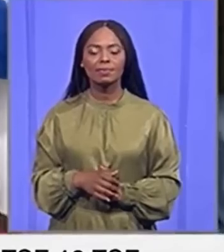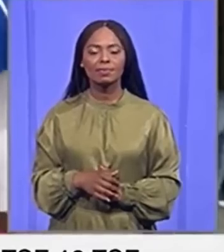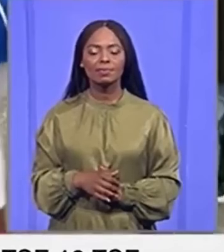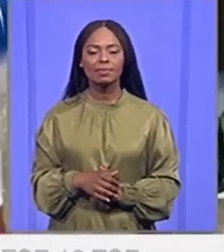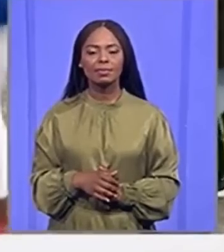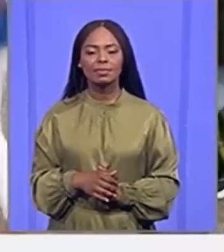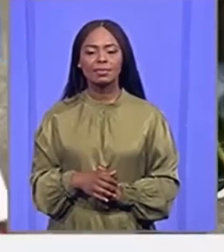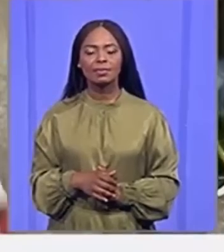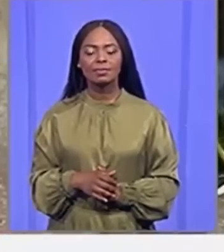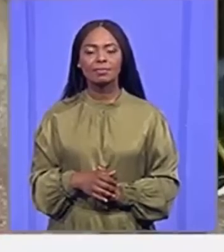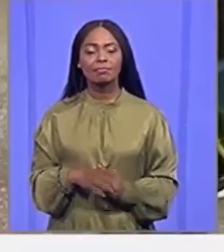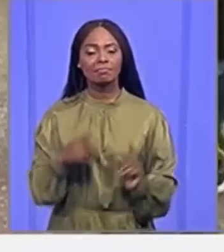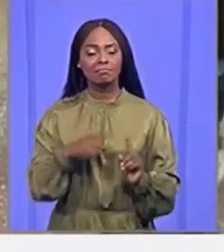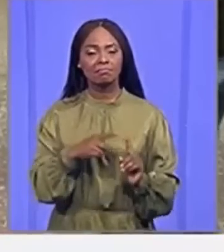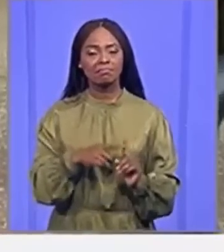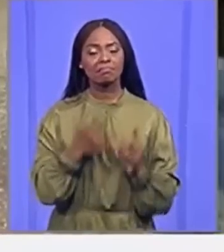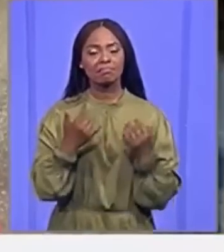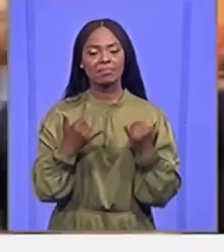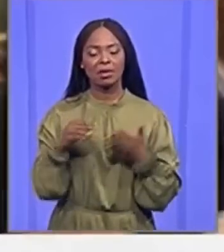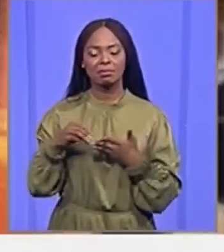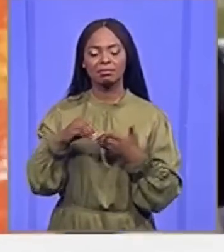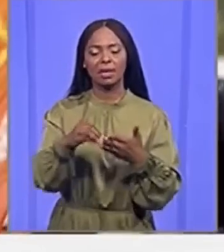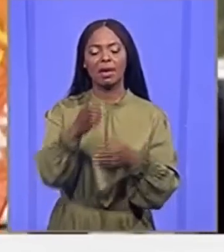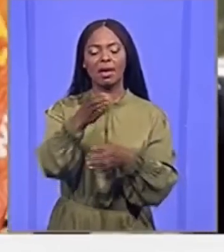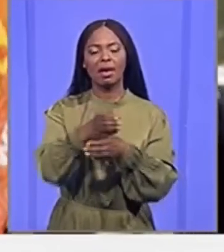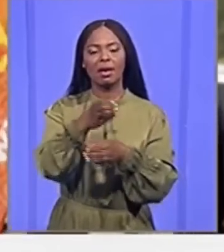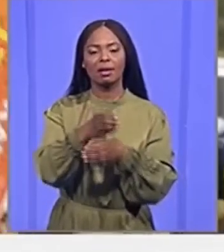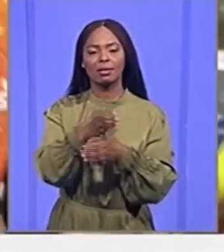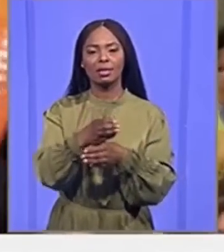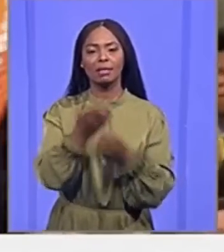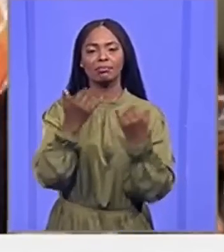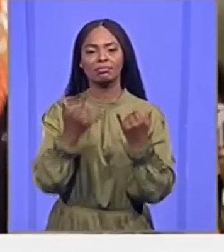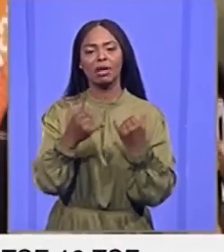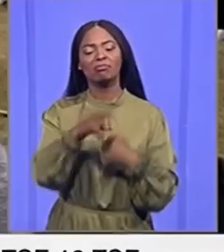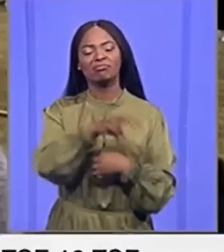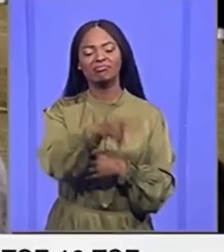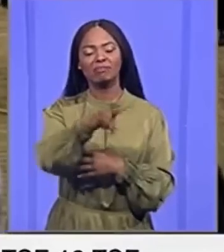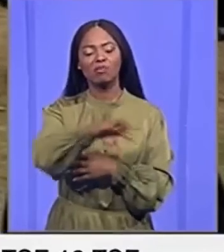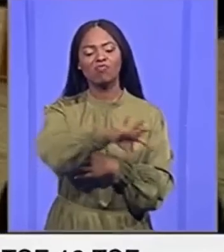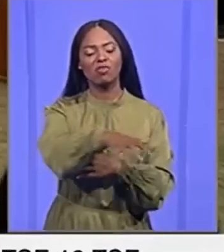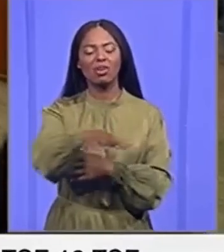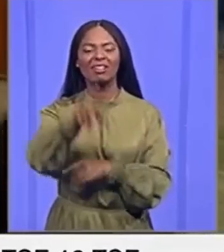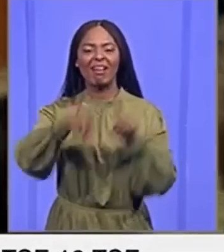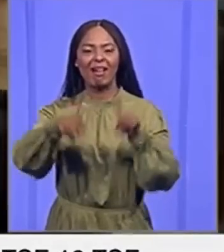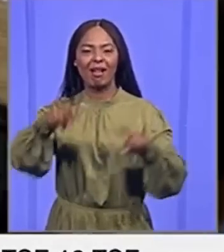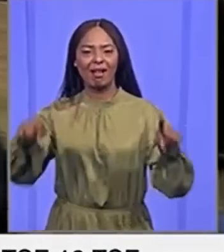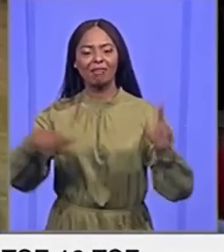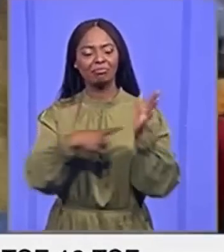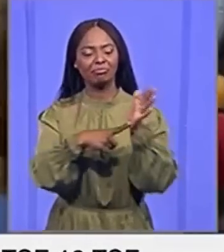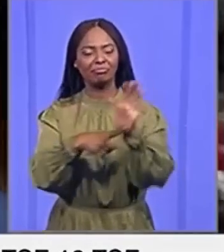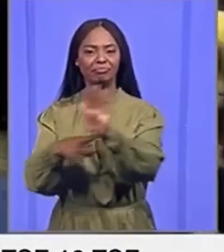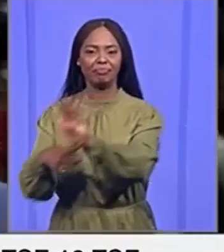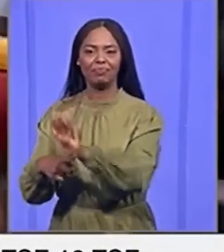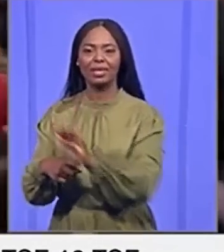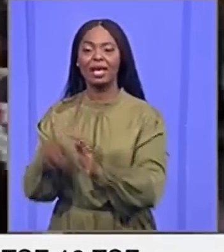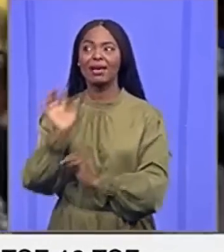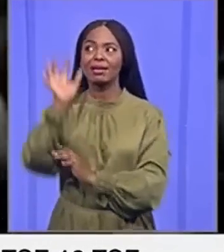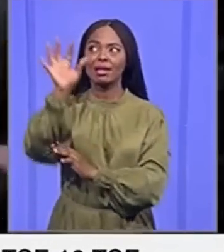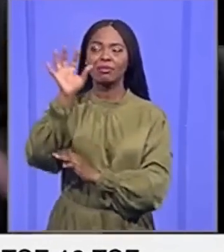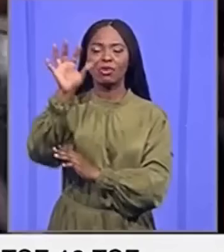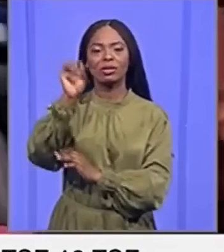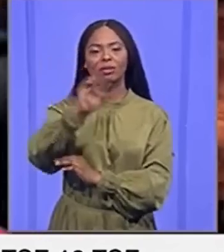Nakong ena e o leeto la pontsho mohope wa lefatshe le ntse le tswela pele ho phatlalla le naha. Netball South Africa e phatlaletse dibapadi tse